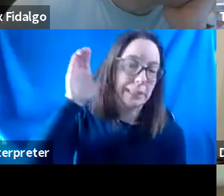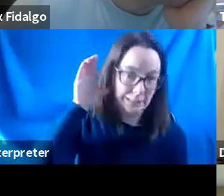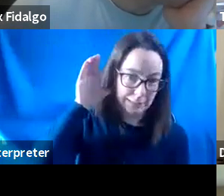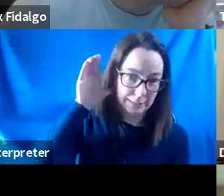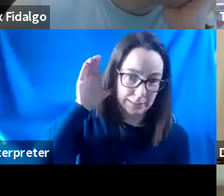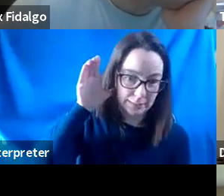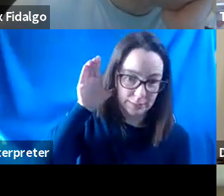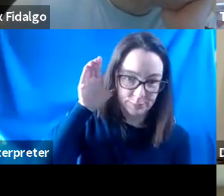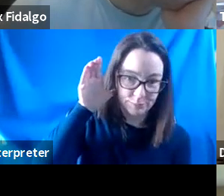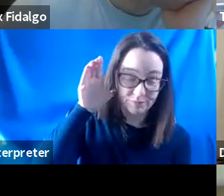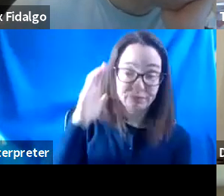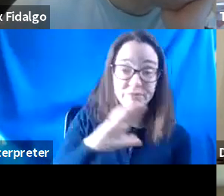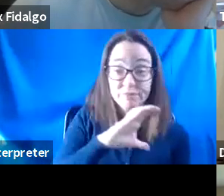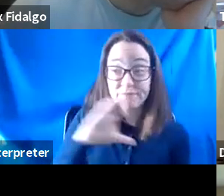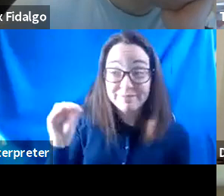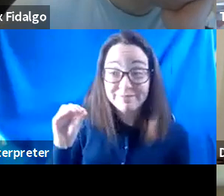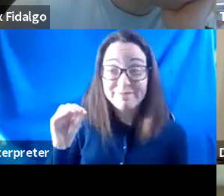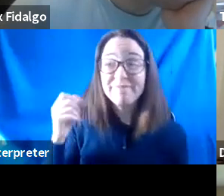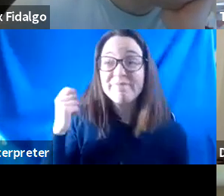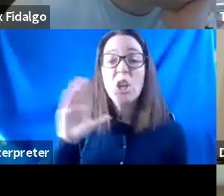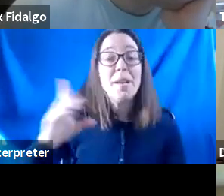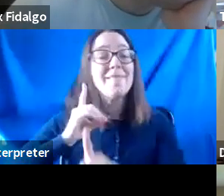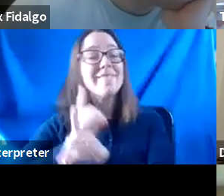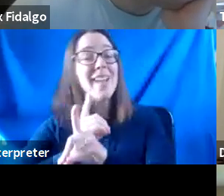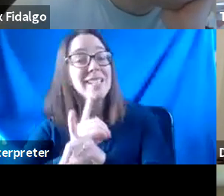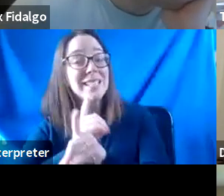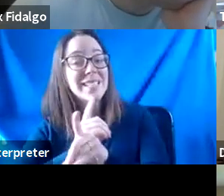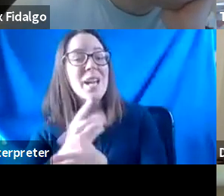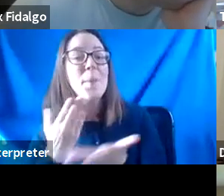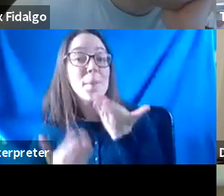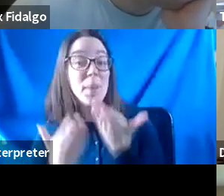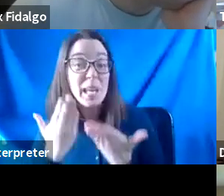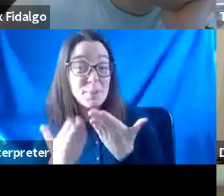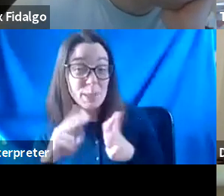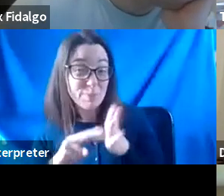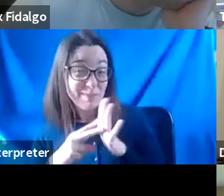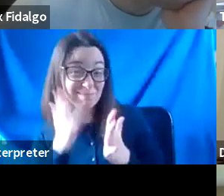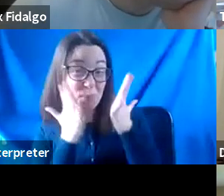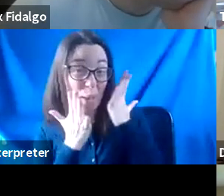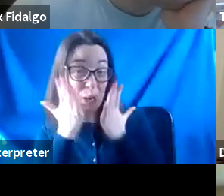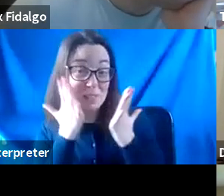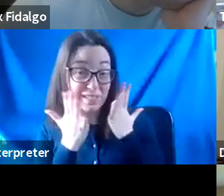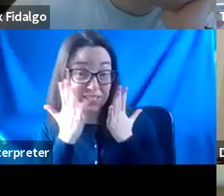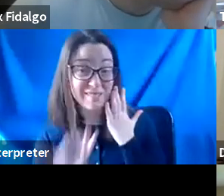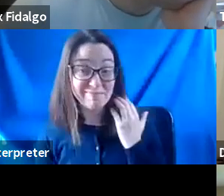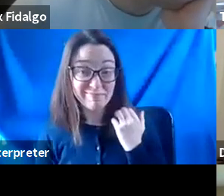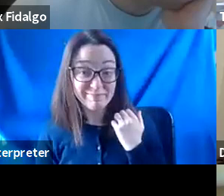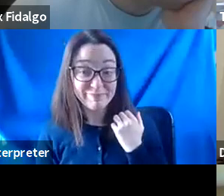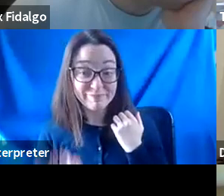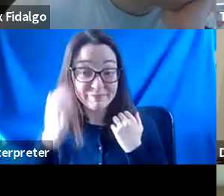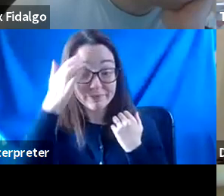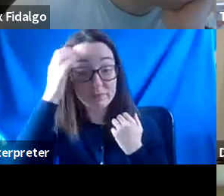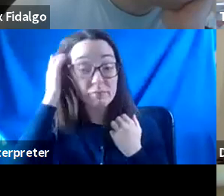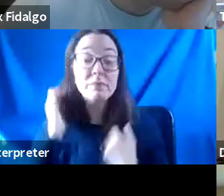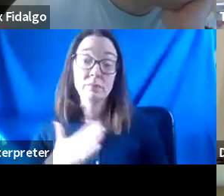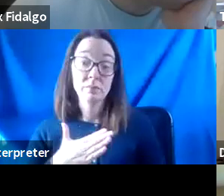recognize they may still feel embarrassed and defensive, and to let them know that that's okay. And one of the things, Julia, that I do